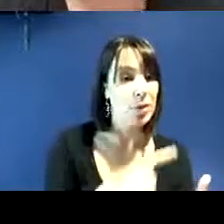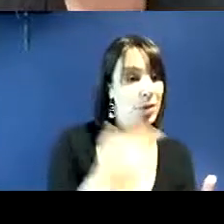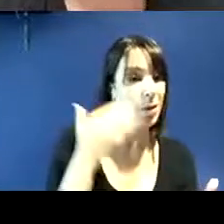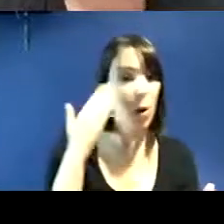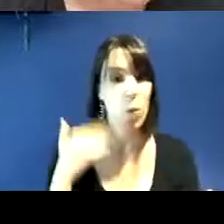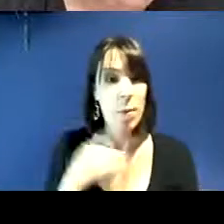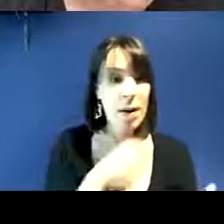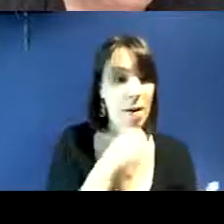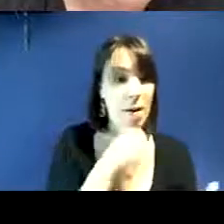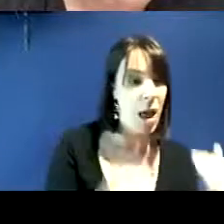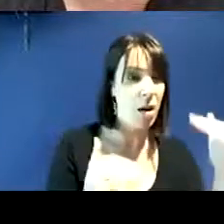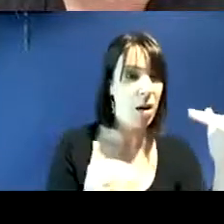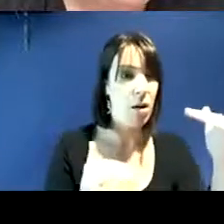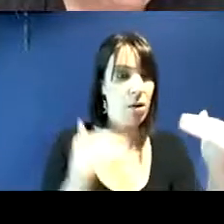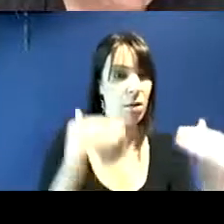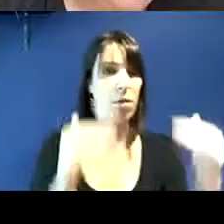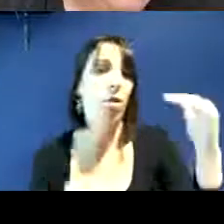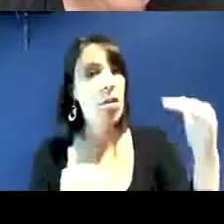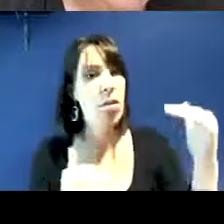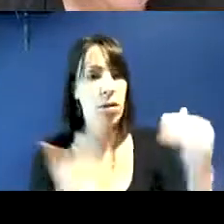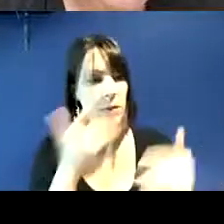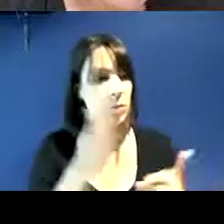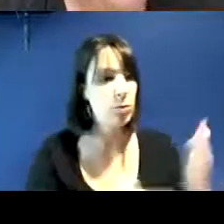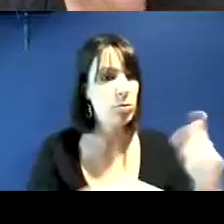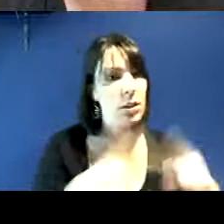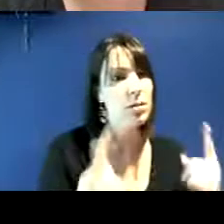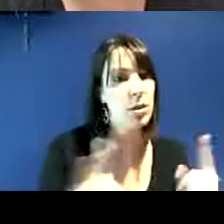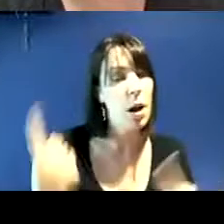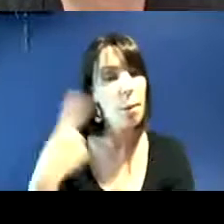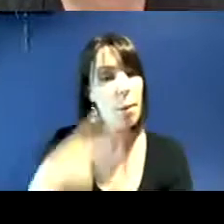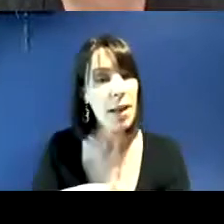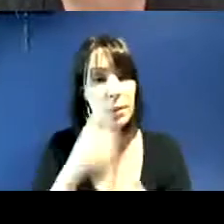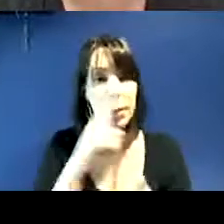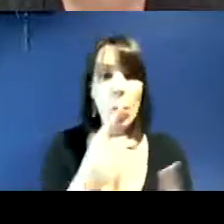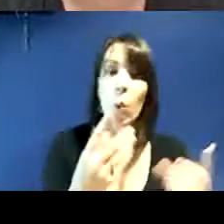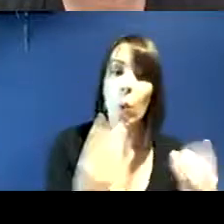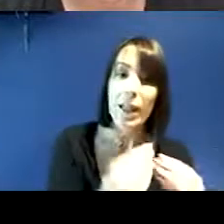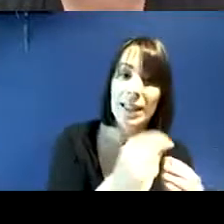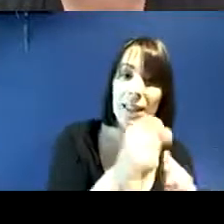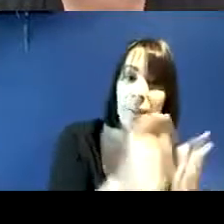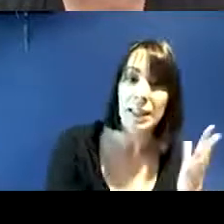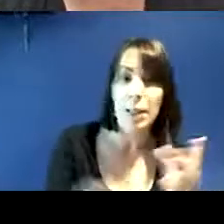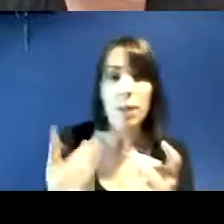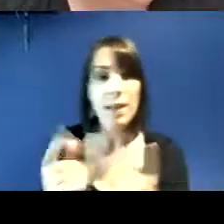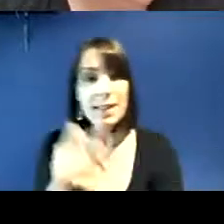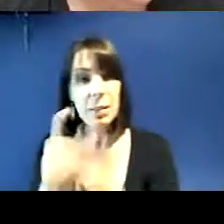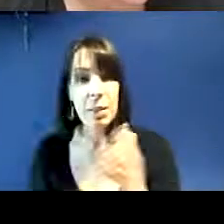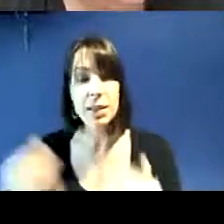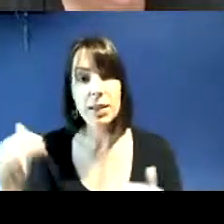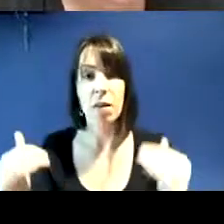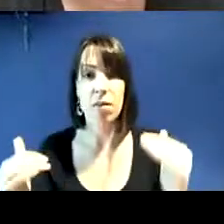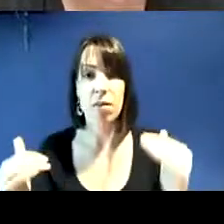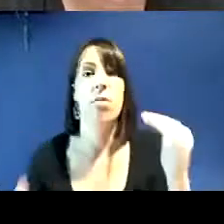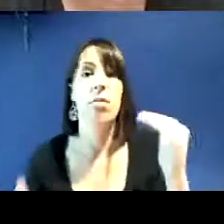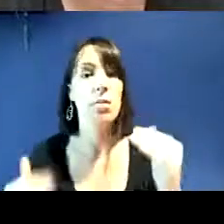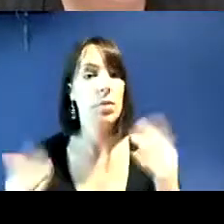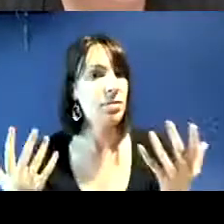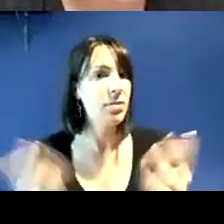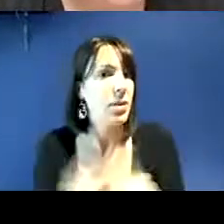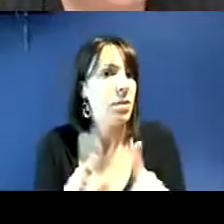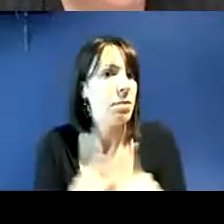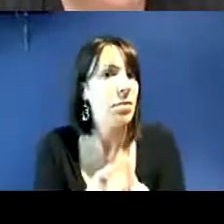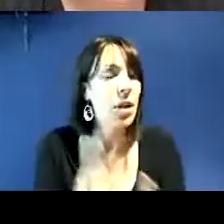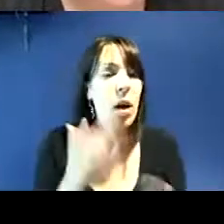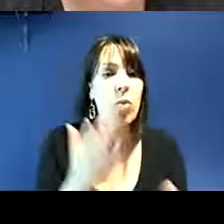Women with disabilities experience both. The resources that we're launching today make it clear that when